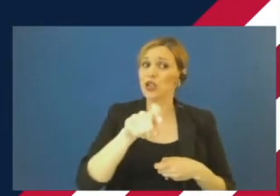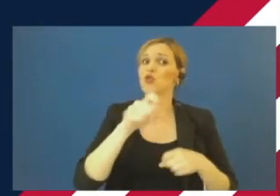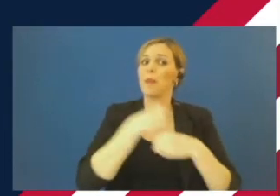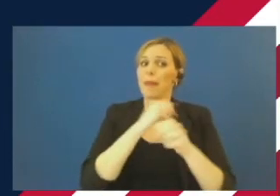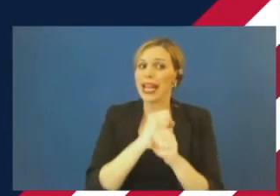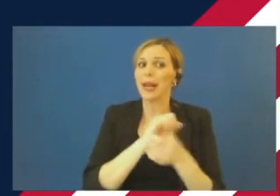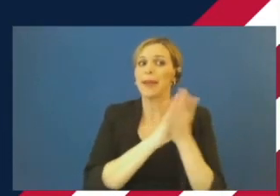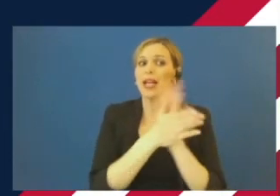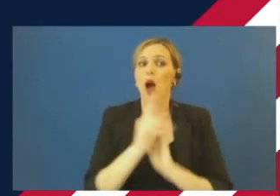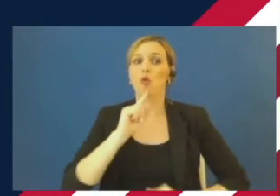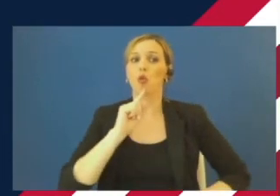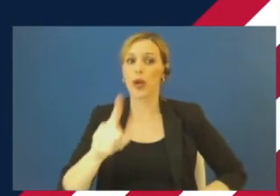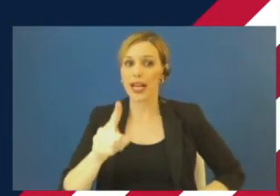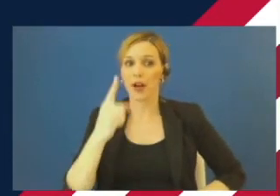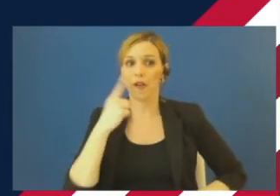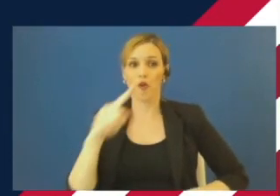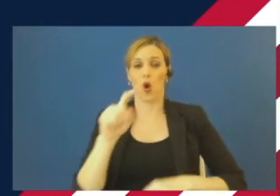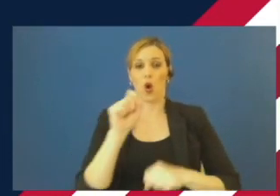Thank you.